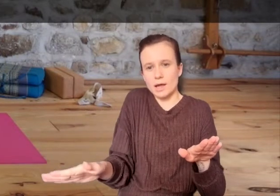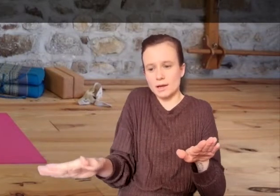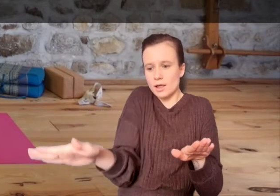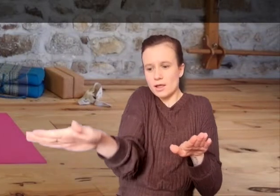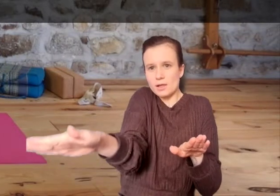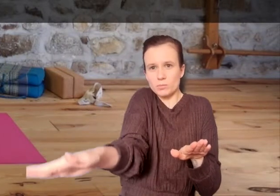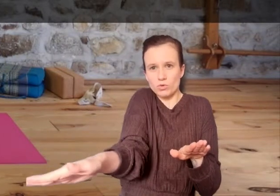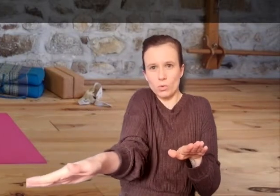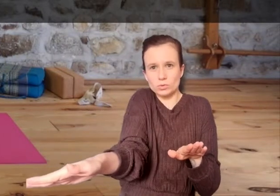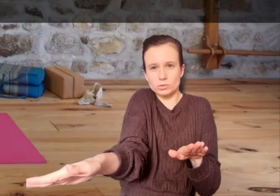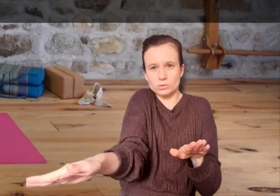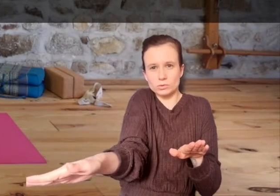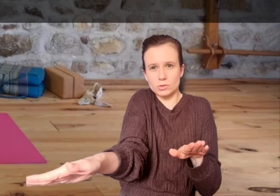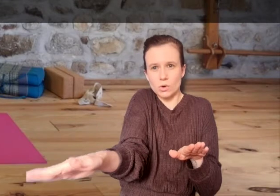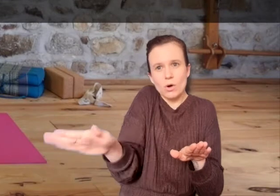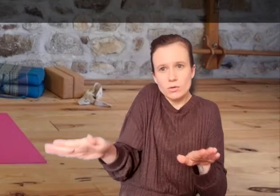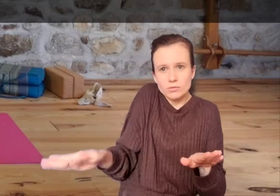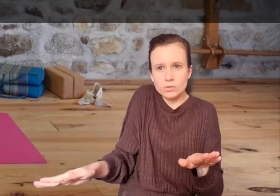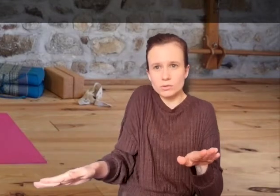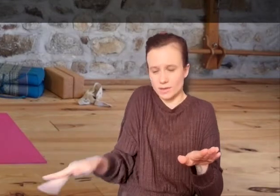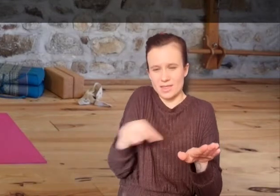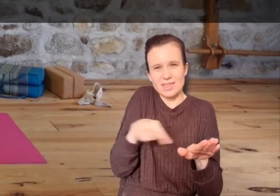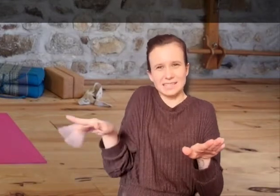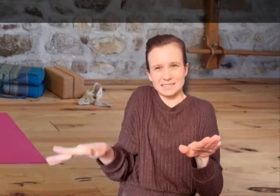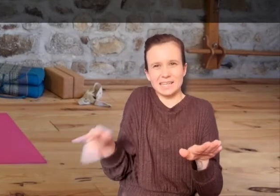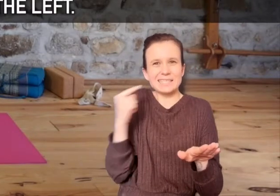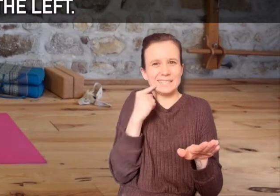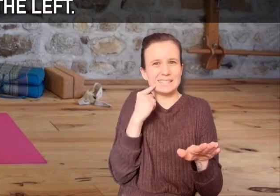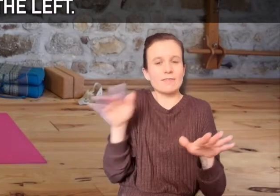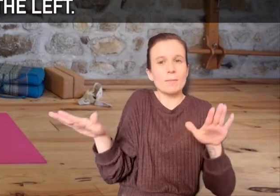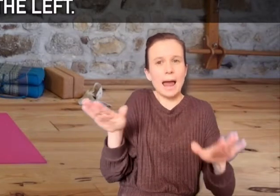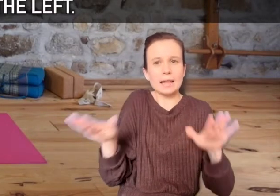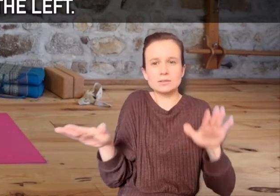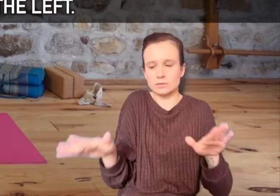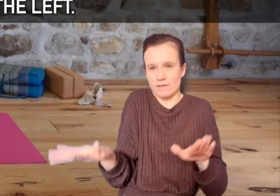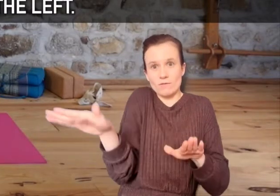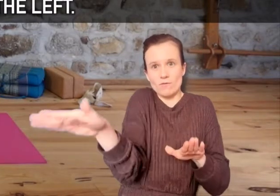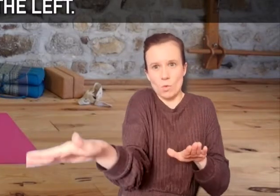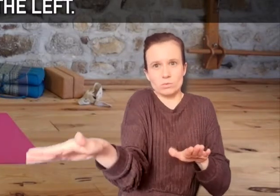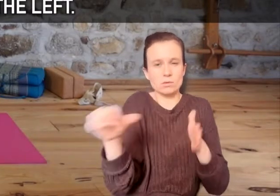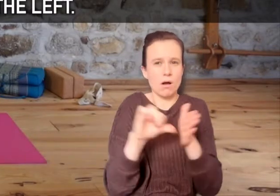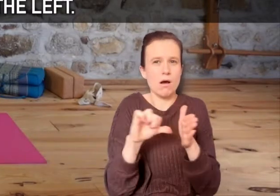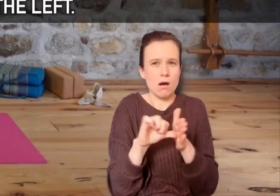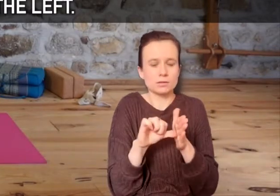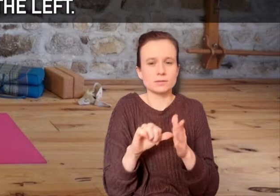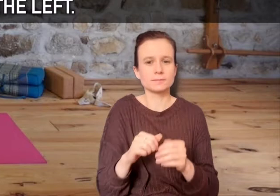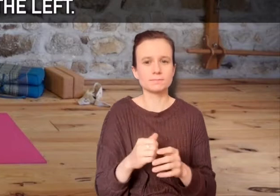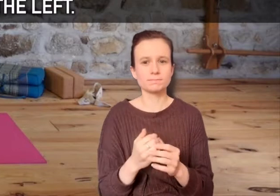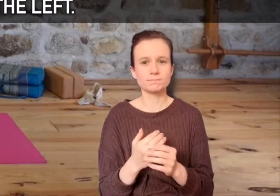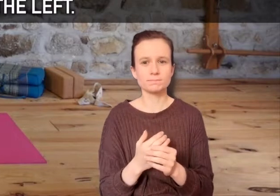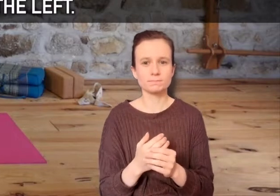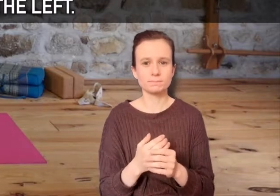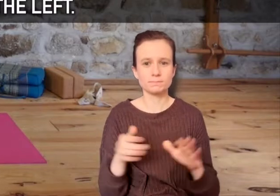more solid position. So if you're just starting out, that might be something you want to do. Arms are nice and wide out to the side. You're going to kick